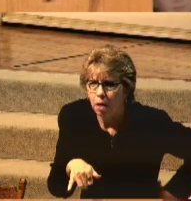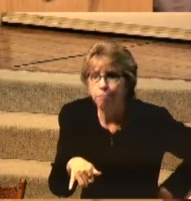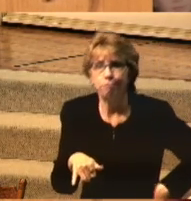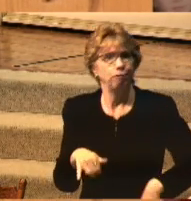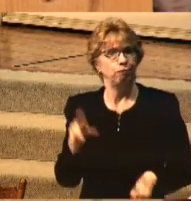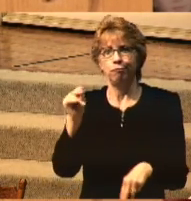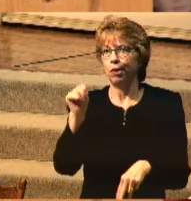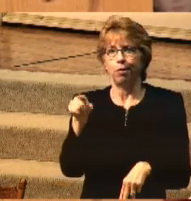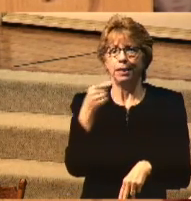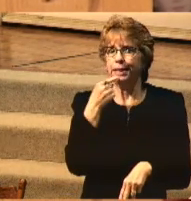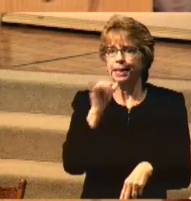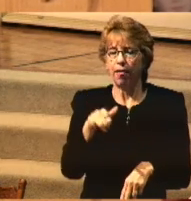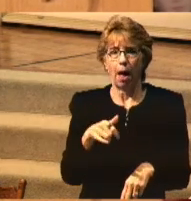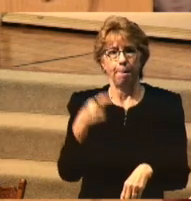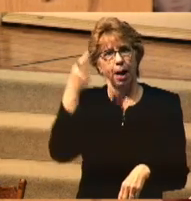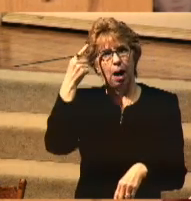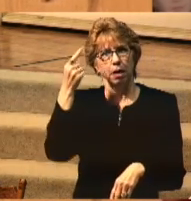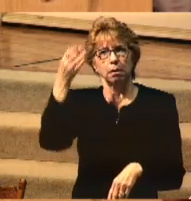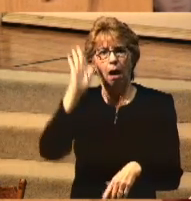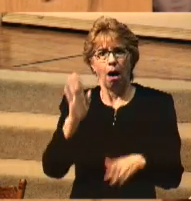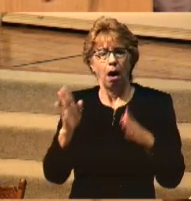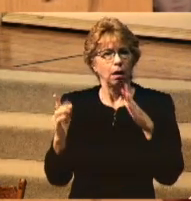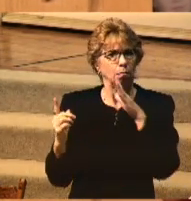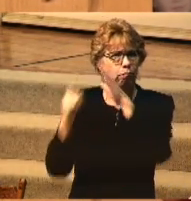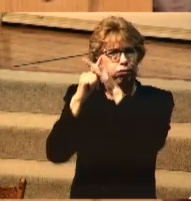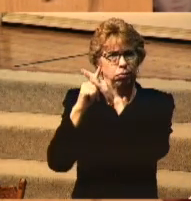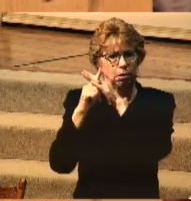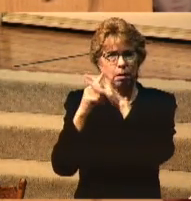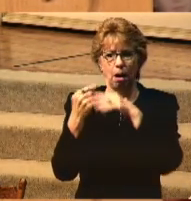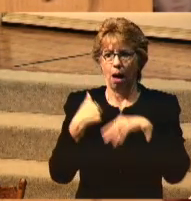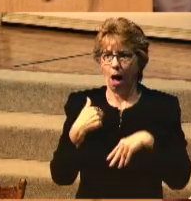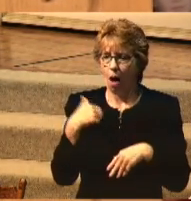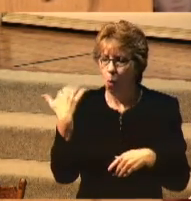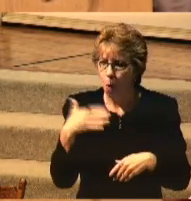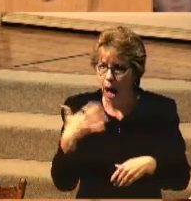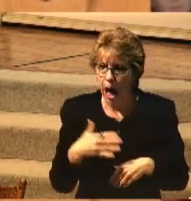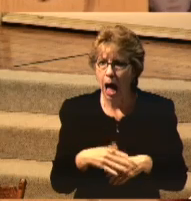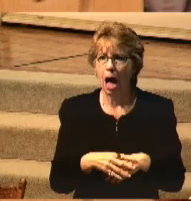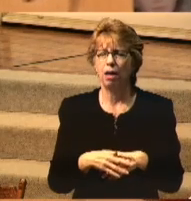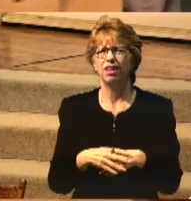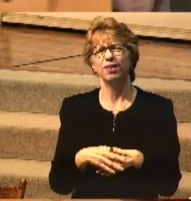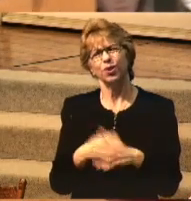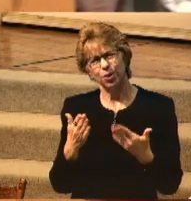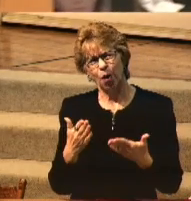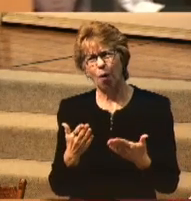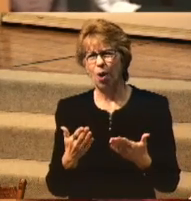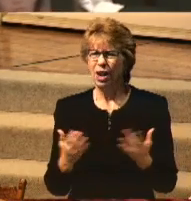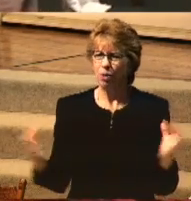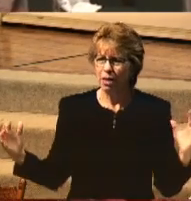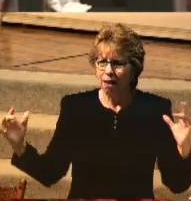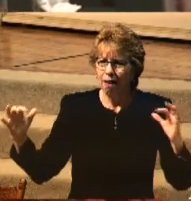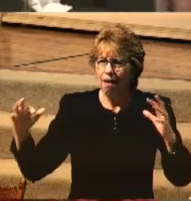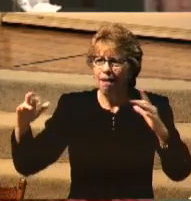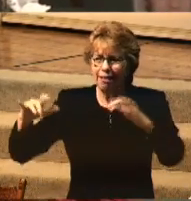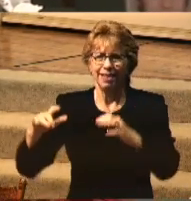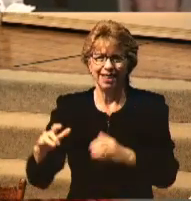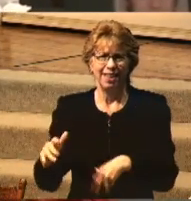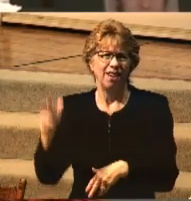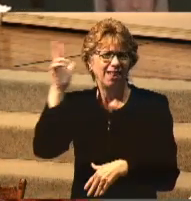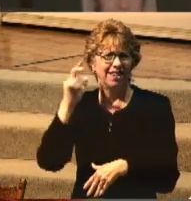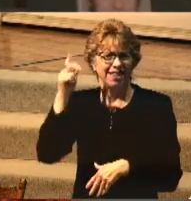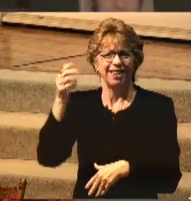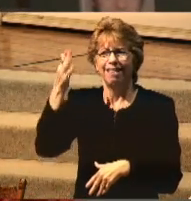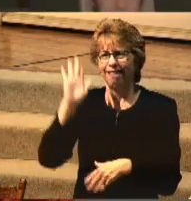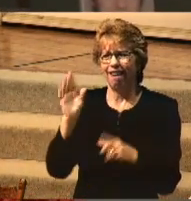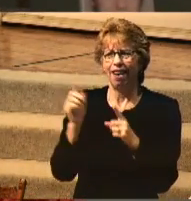not. But God did. So there's something about coming together and hearing God's word, and